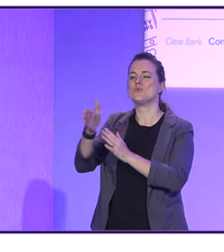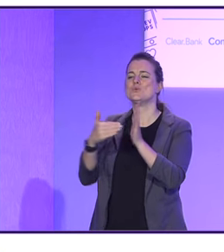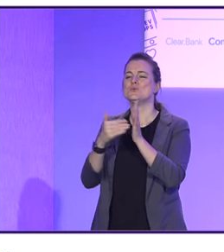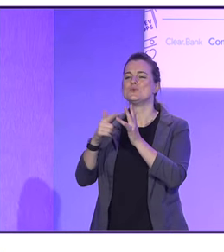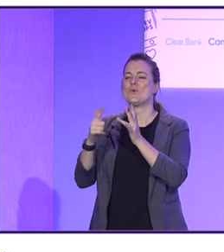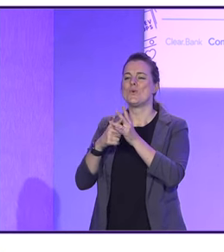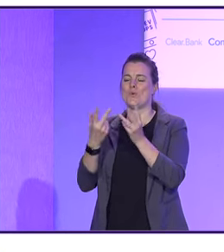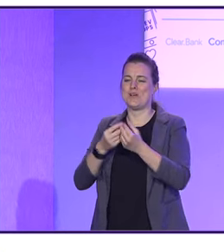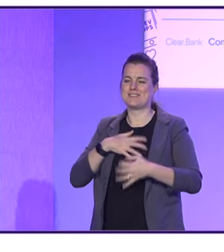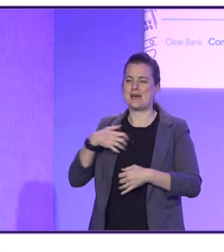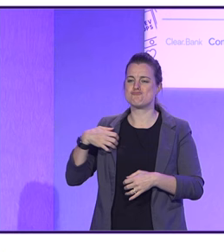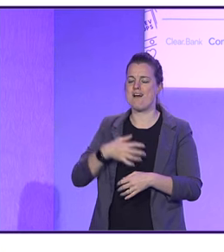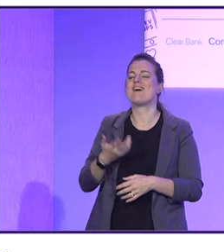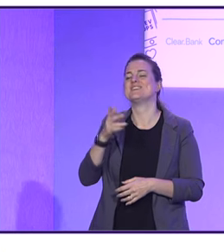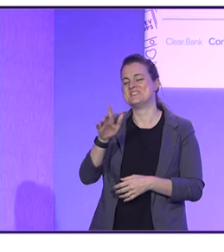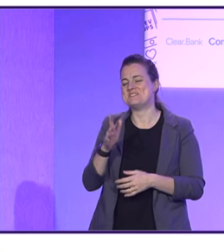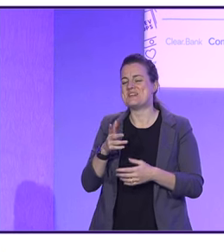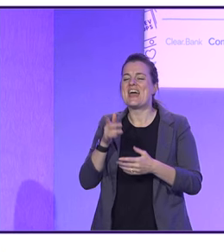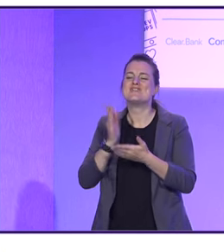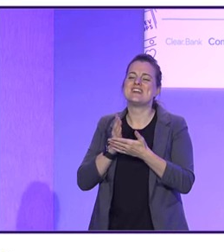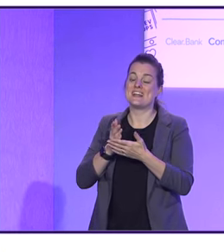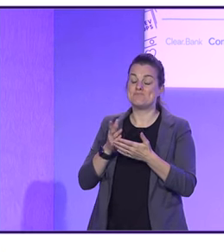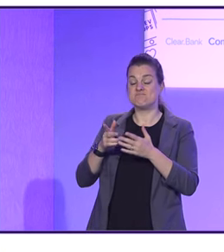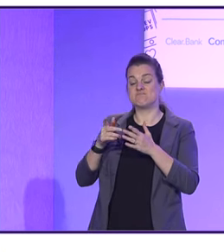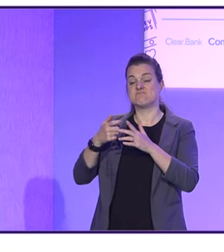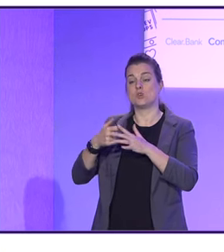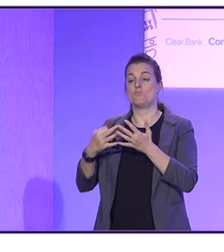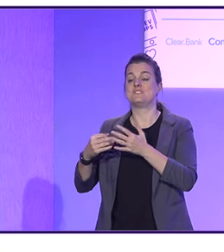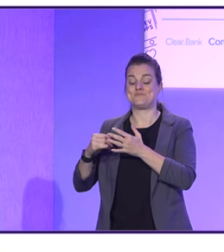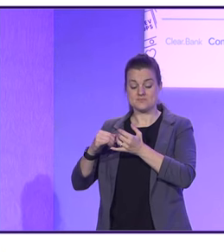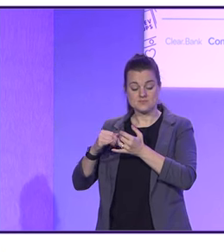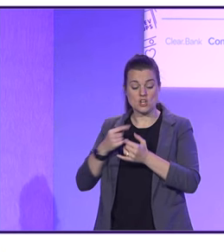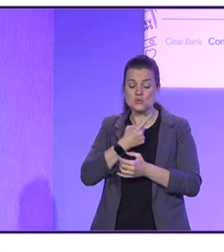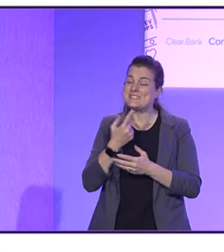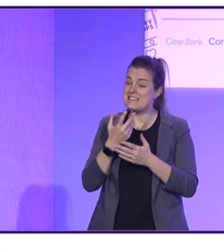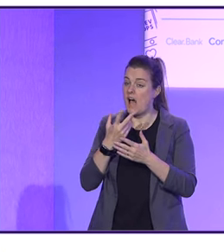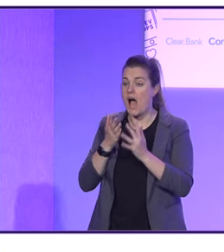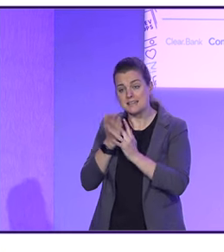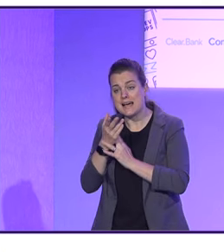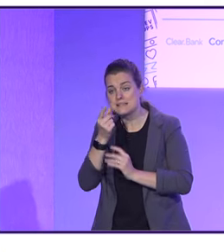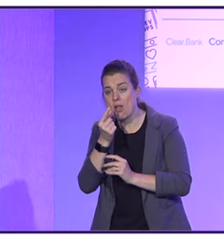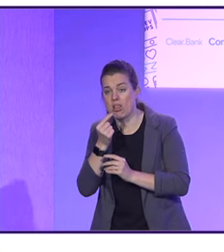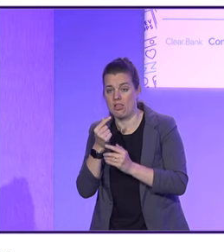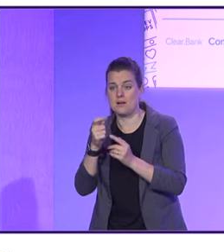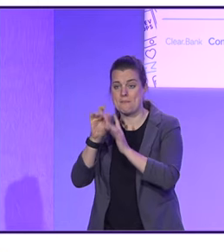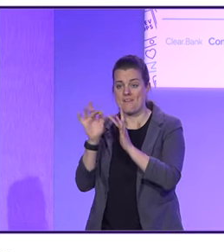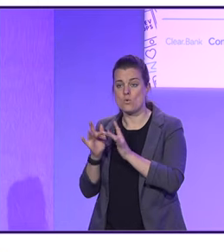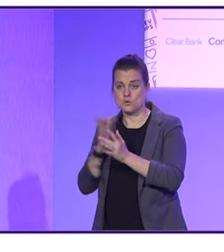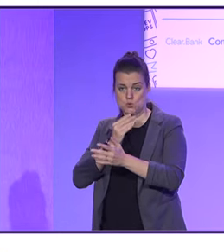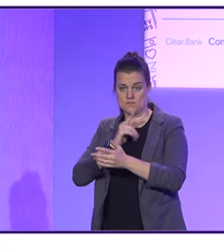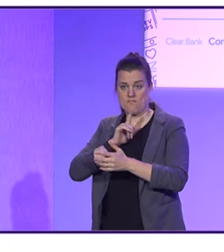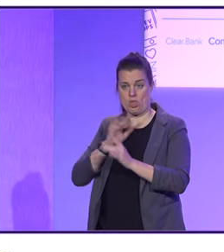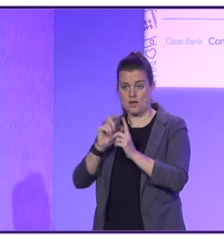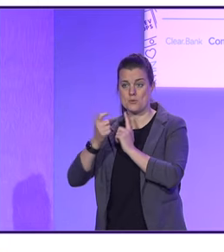all fun and games, and, you know, it's a really accessible platform. And I think that's really valuable to the community. But we didn't really believe